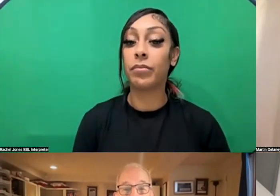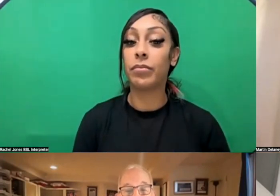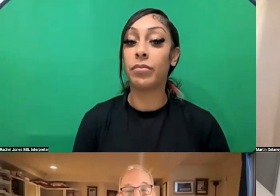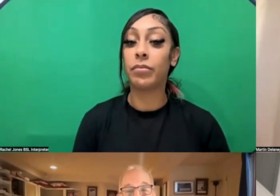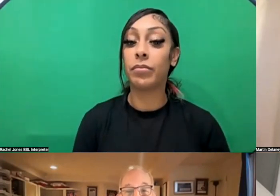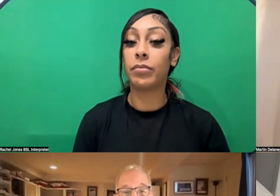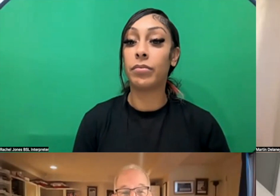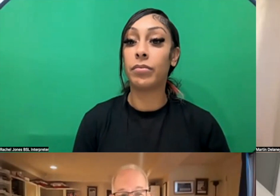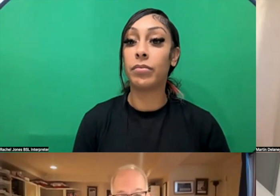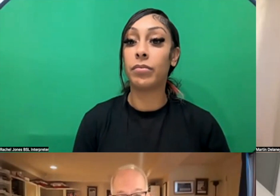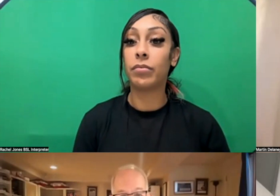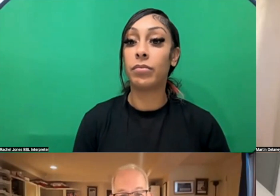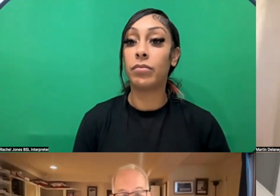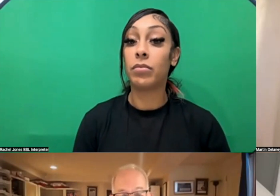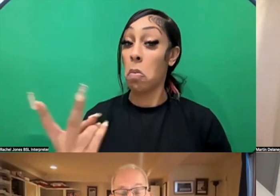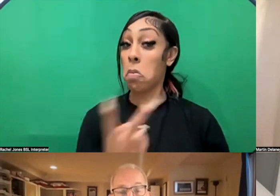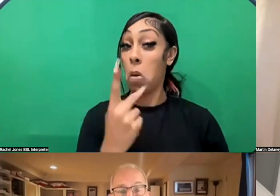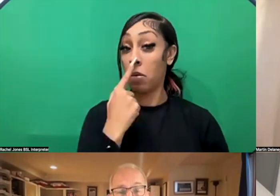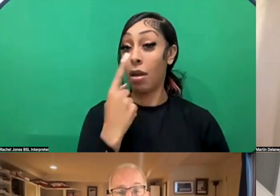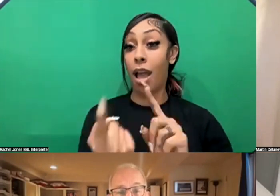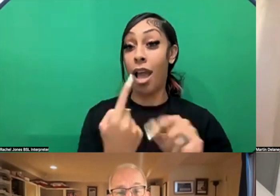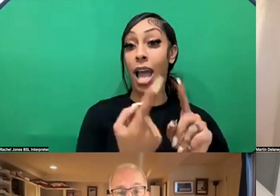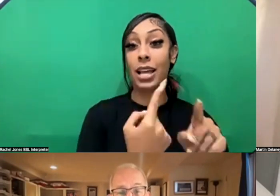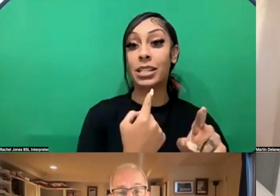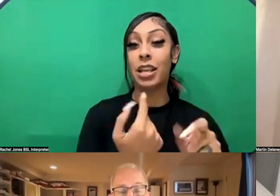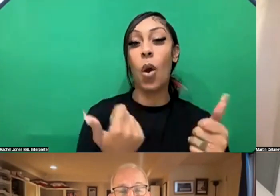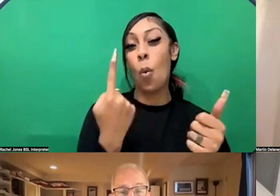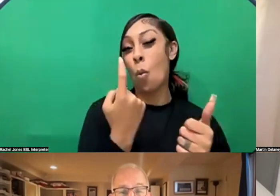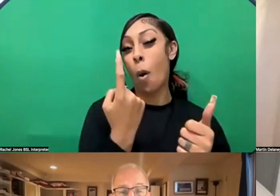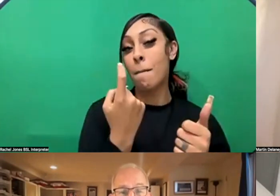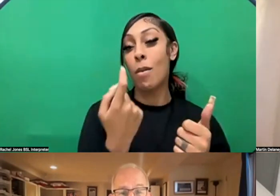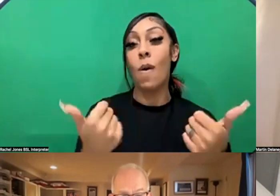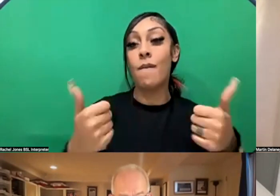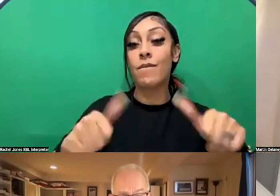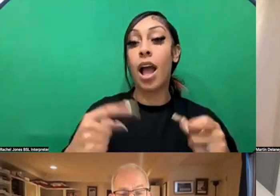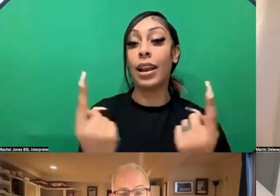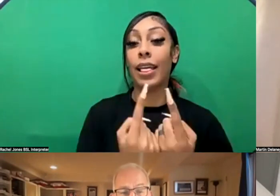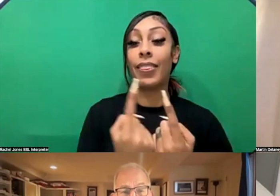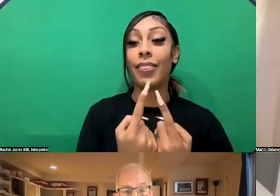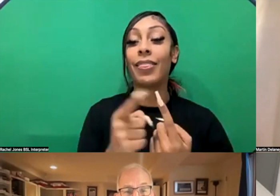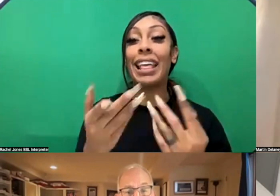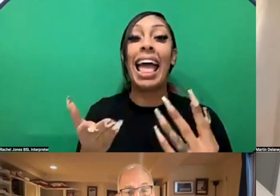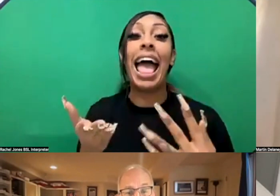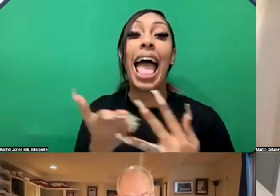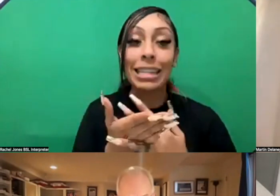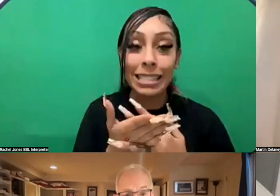You could both answer this for me as well. It's really a final thing. I want to bring it back to the issues of accessibility, and